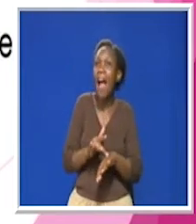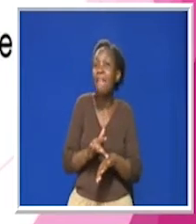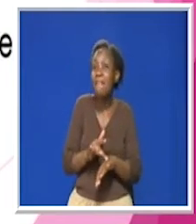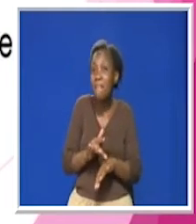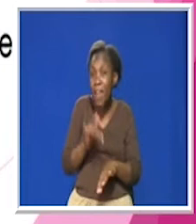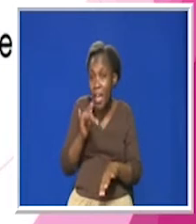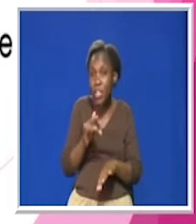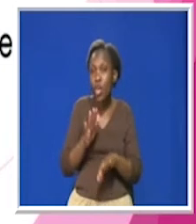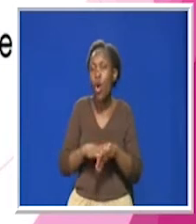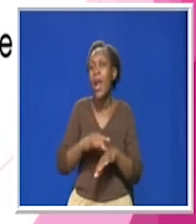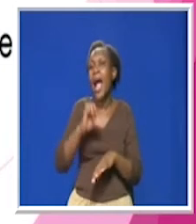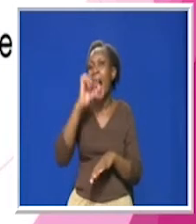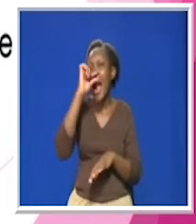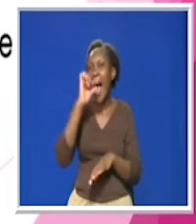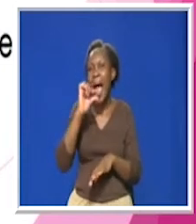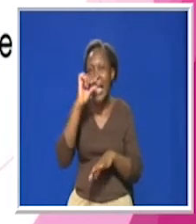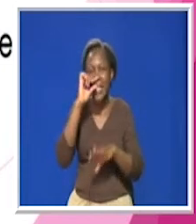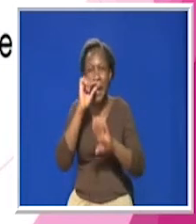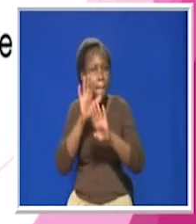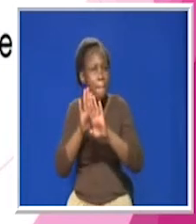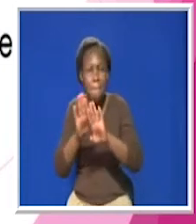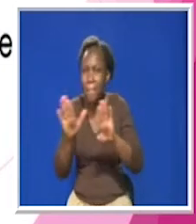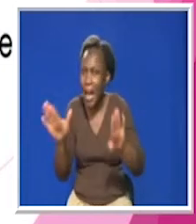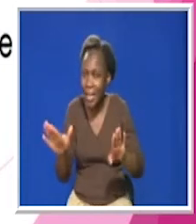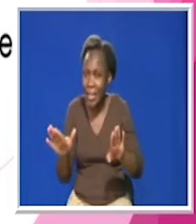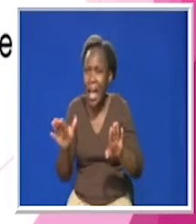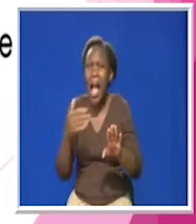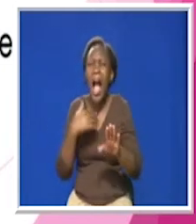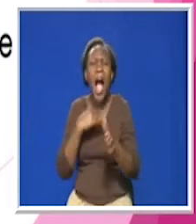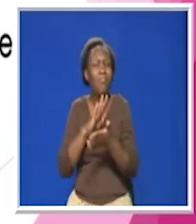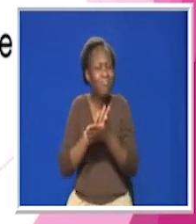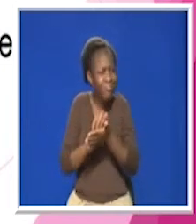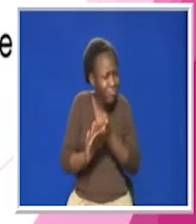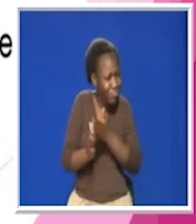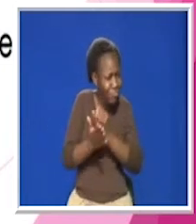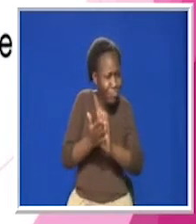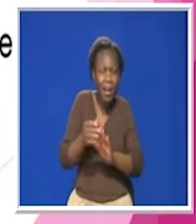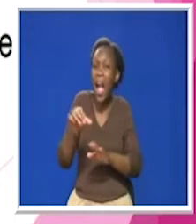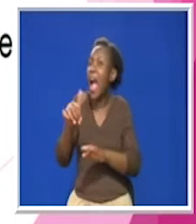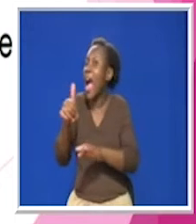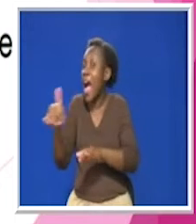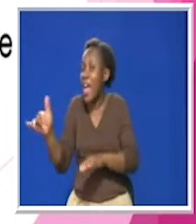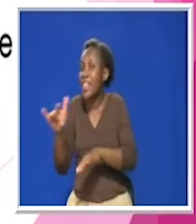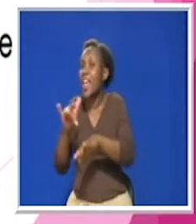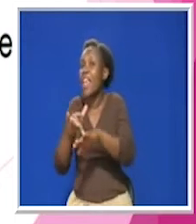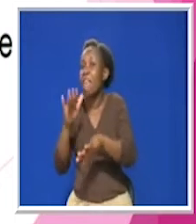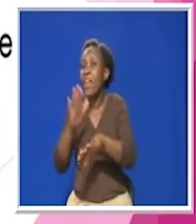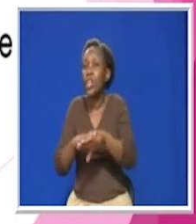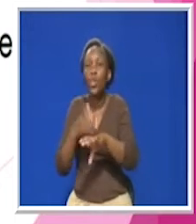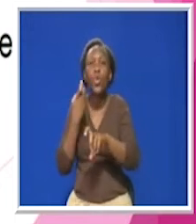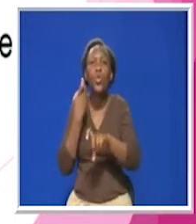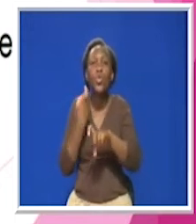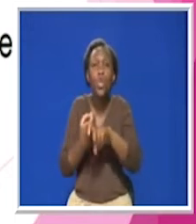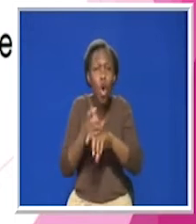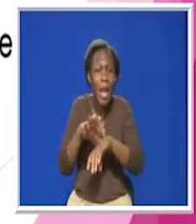involving gases only. It has no effect on reactions involving solids